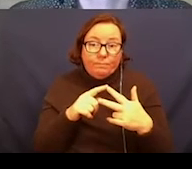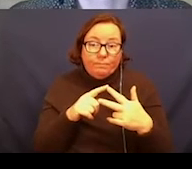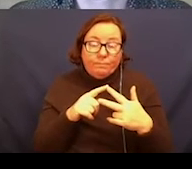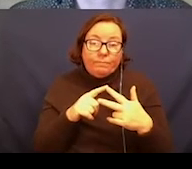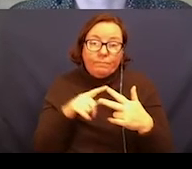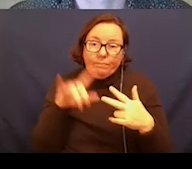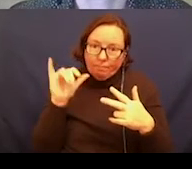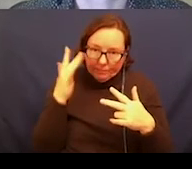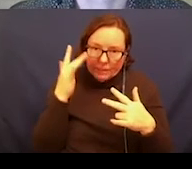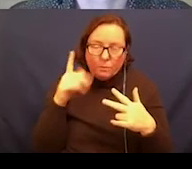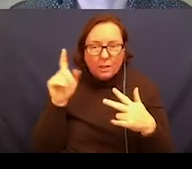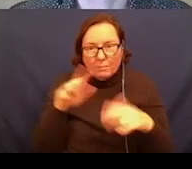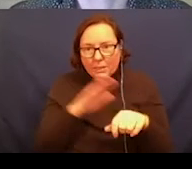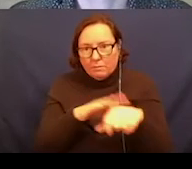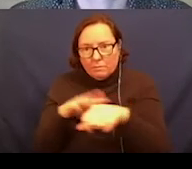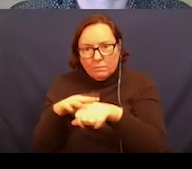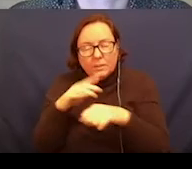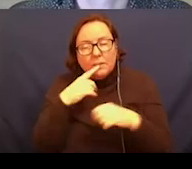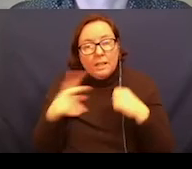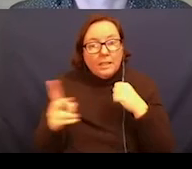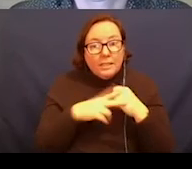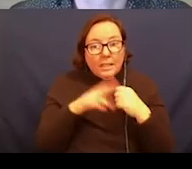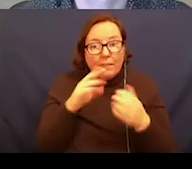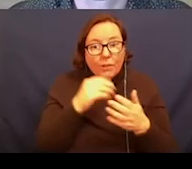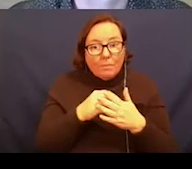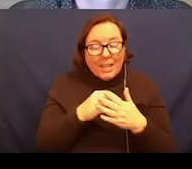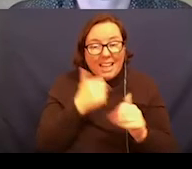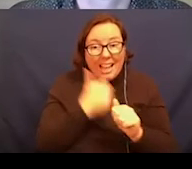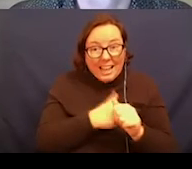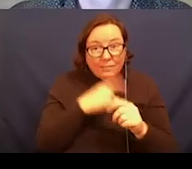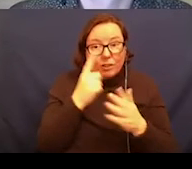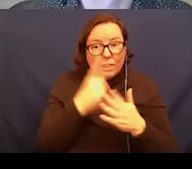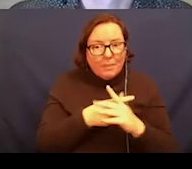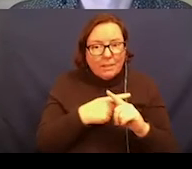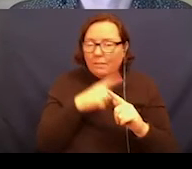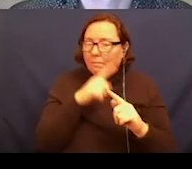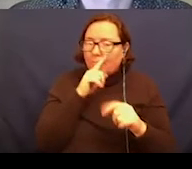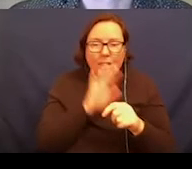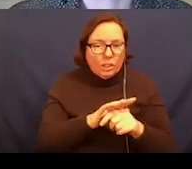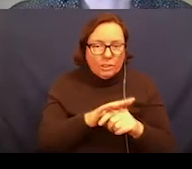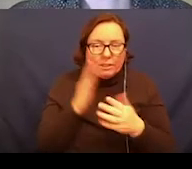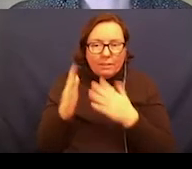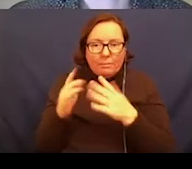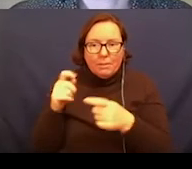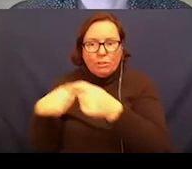And that is why we must say that savings through the program cannot be guaranteed.